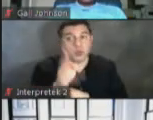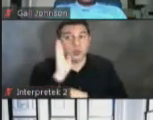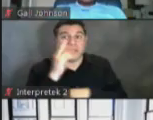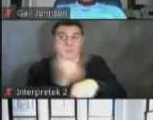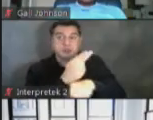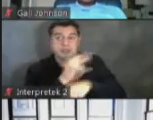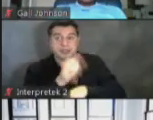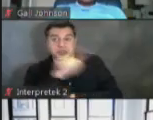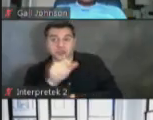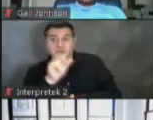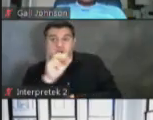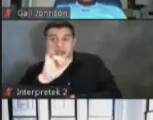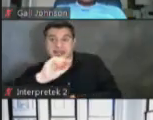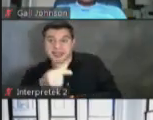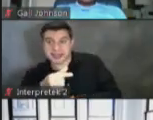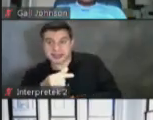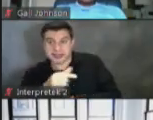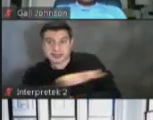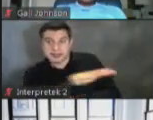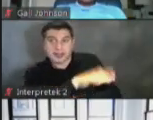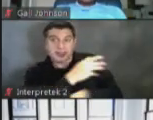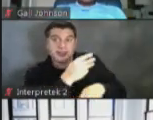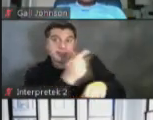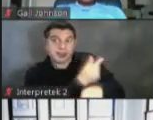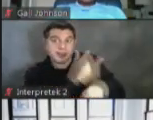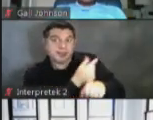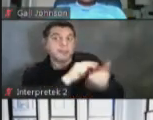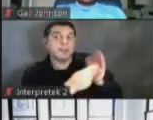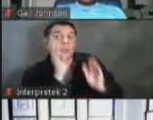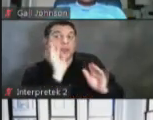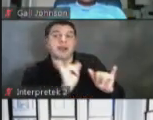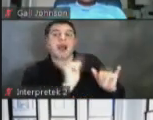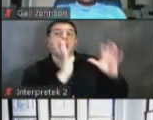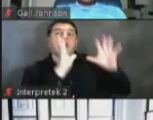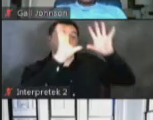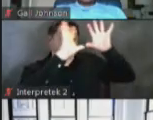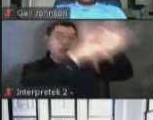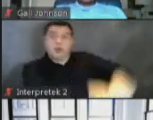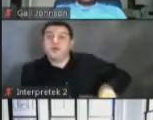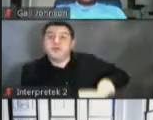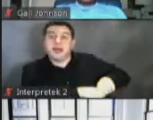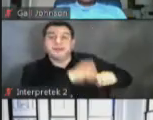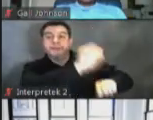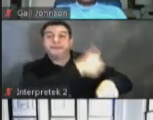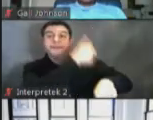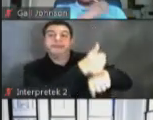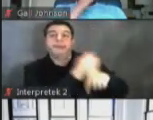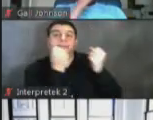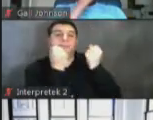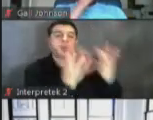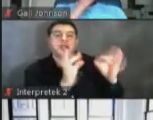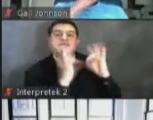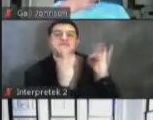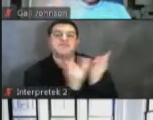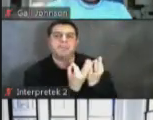down West Gainesville to make multifamily housing. And either of those deserves a serious conversation. I hope